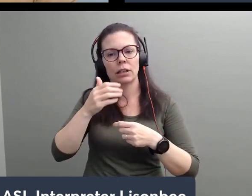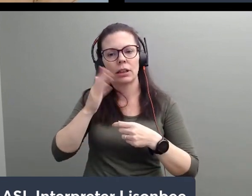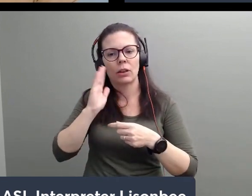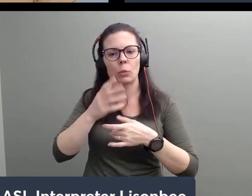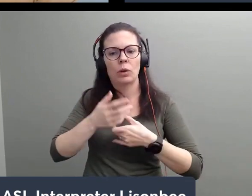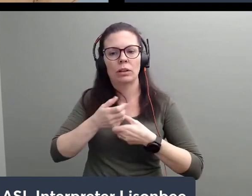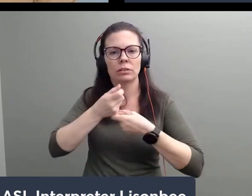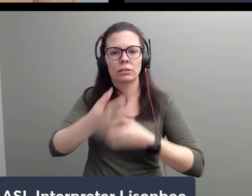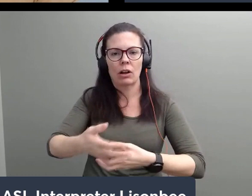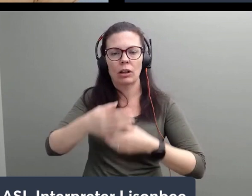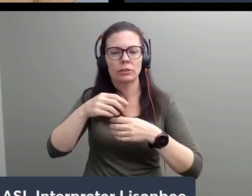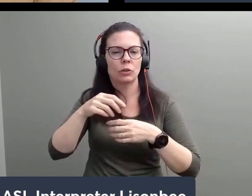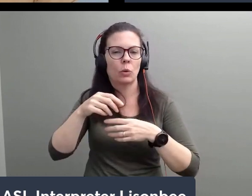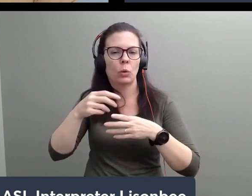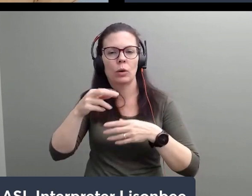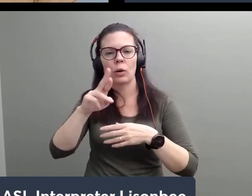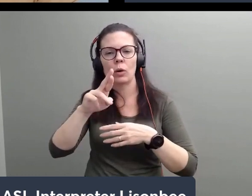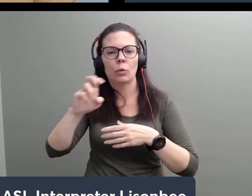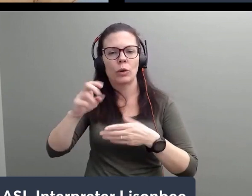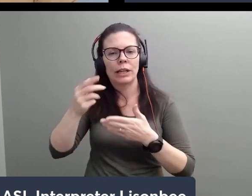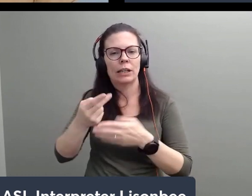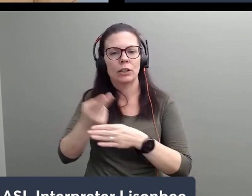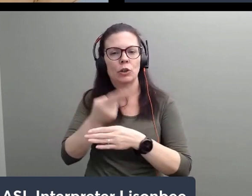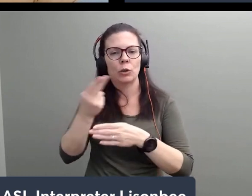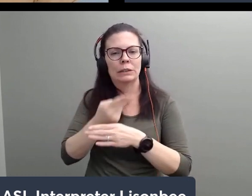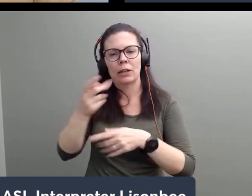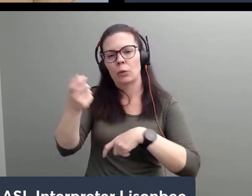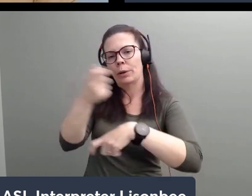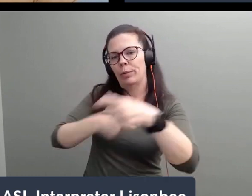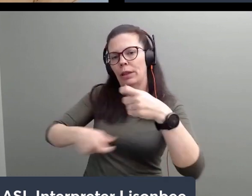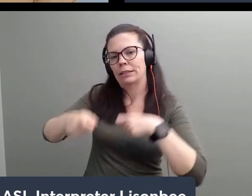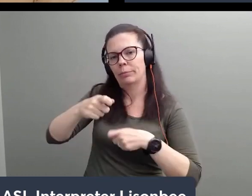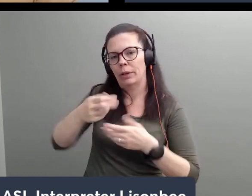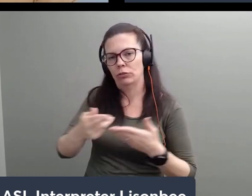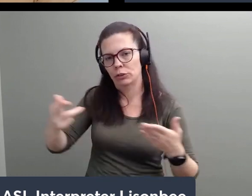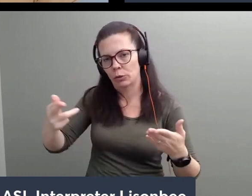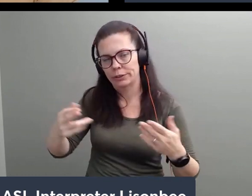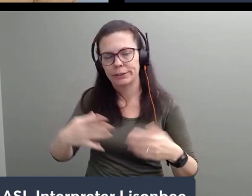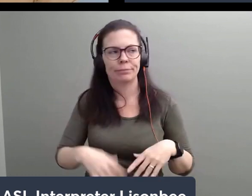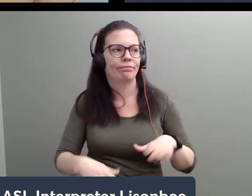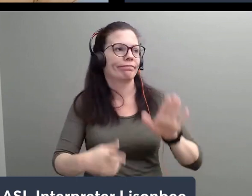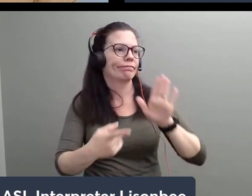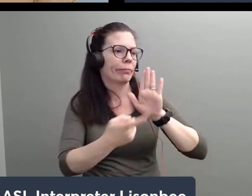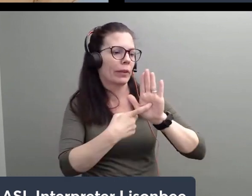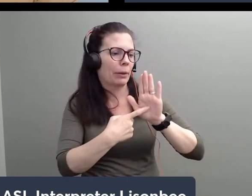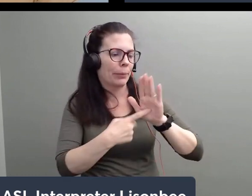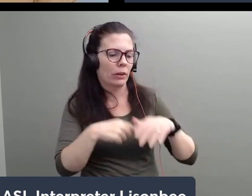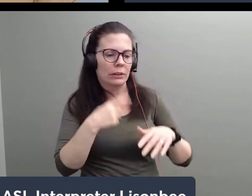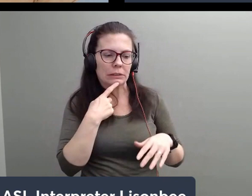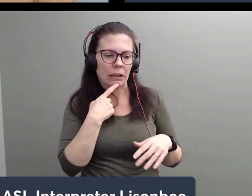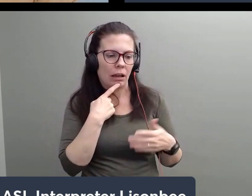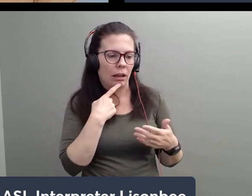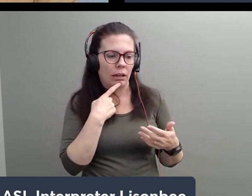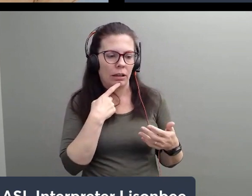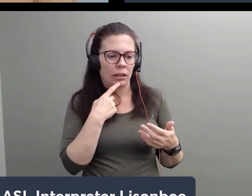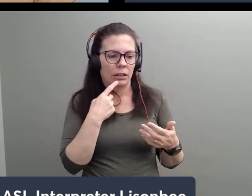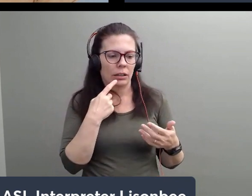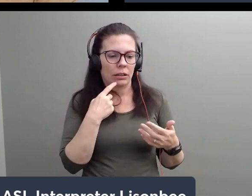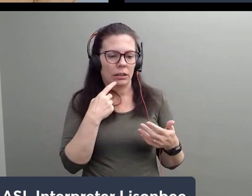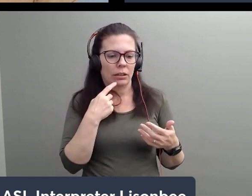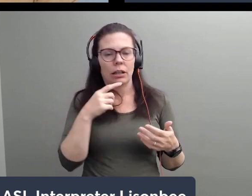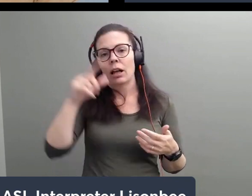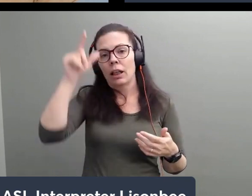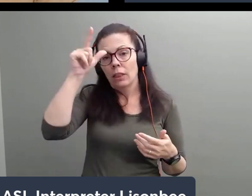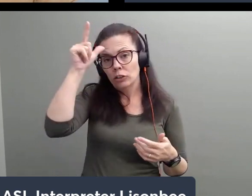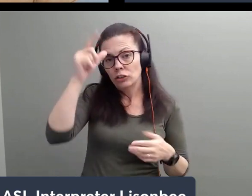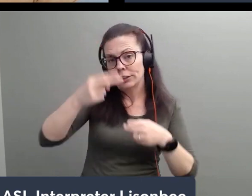provoking or inducing a replacement of a resource. So you can say, for example, you can specify the logical name